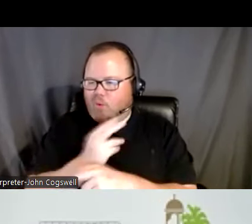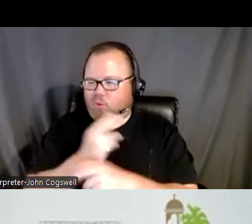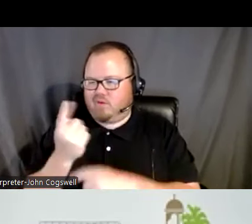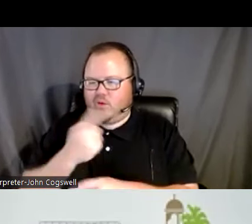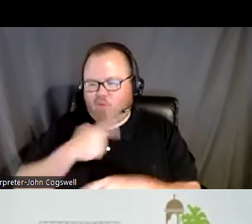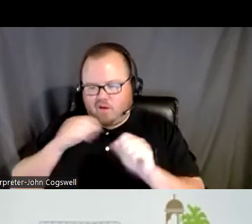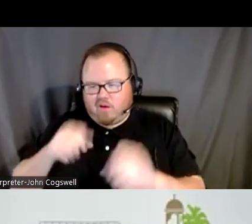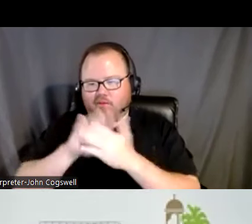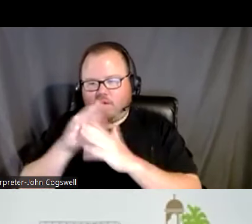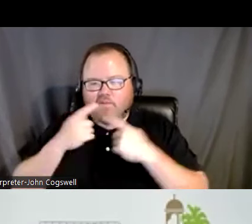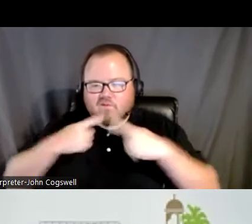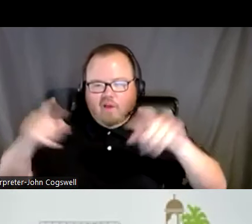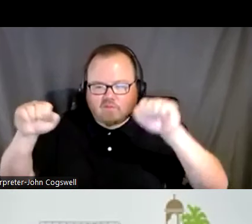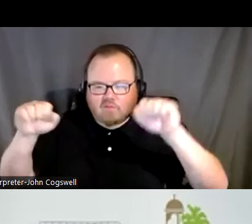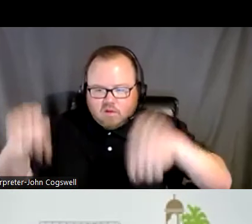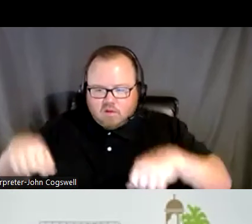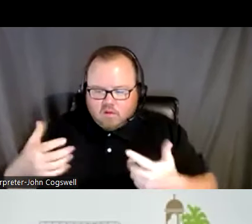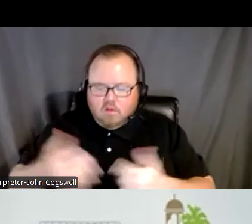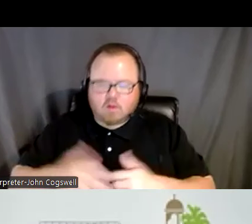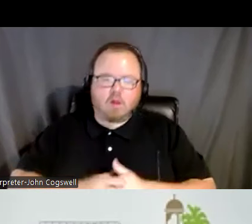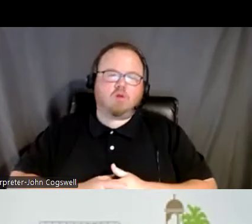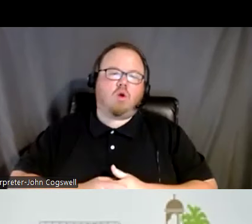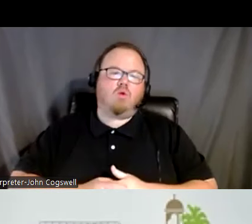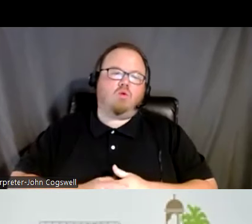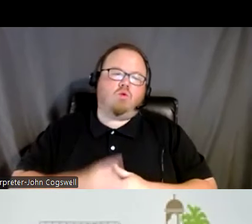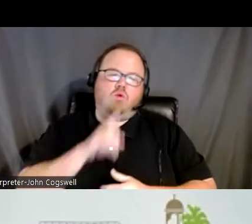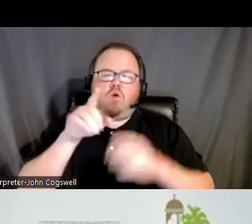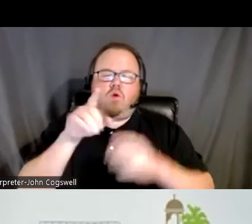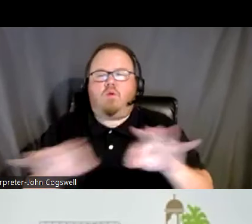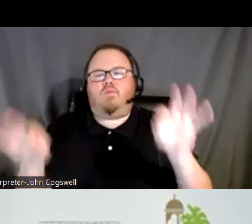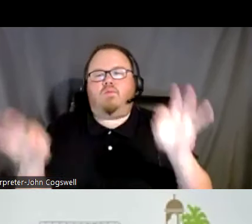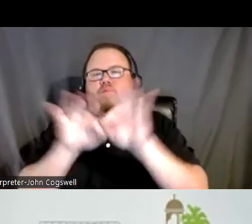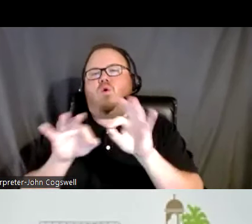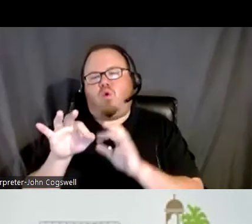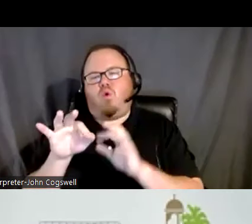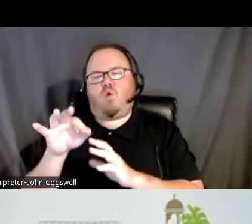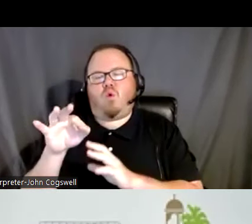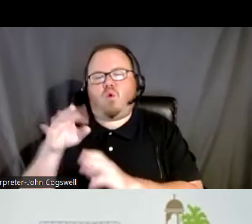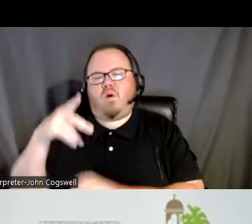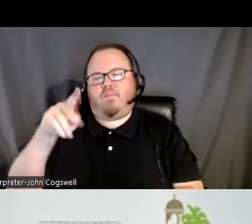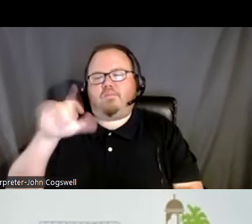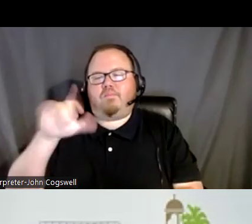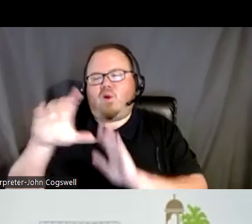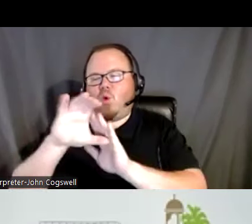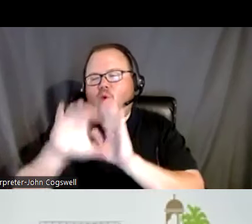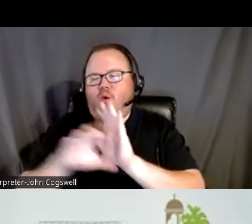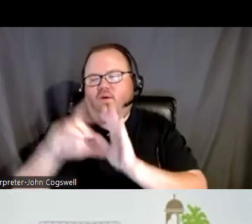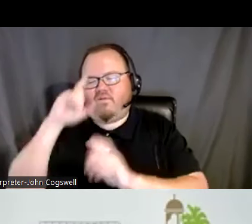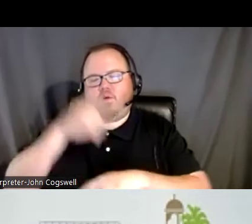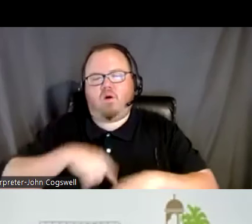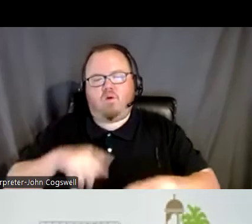can be effective. So this is just a really important penal code for us to be aware of. There's some other ones that we're